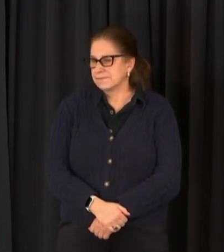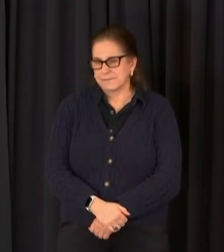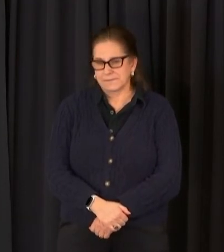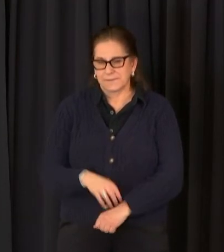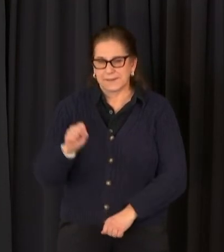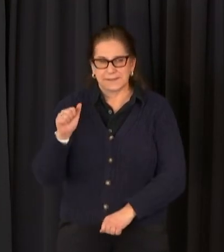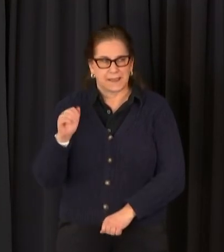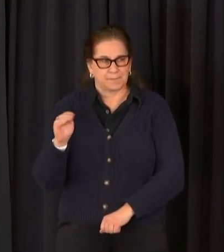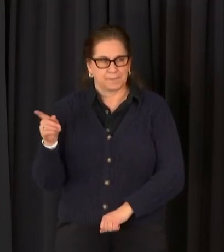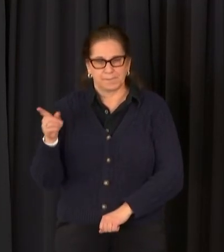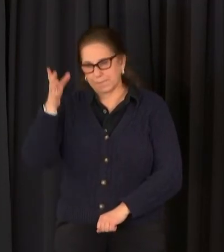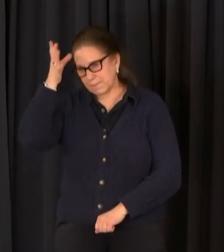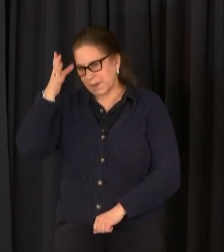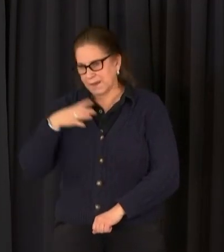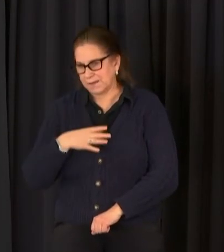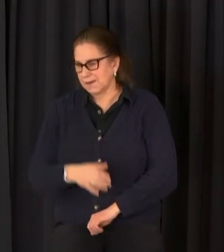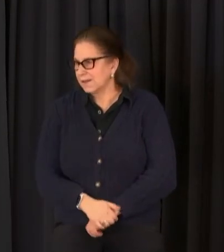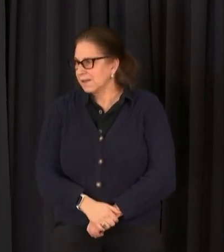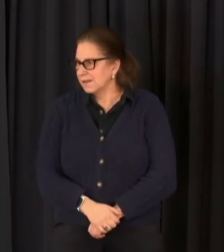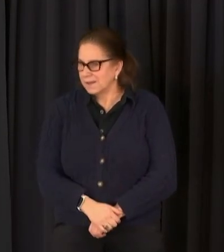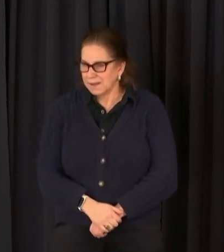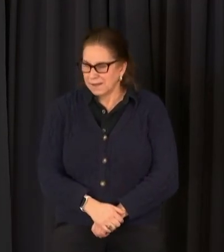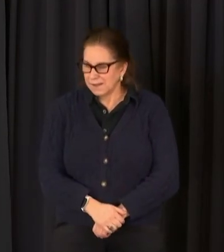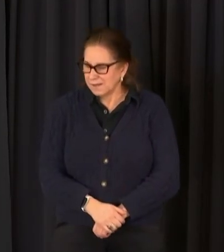Sam? Sam, you Mayor. got in late today.